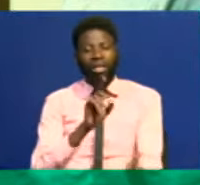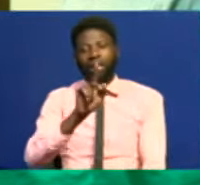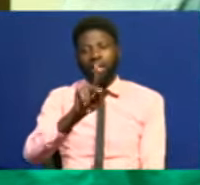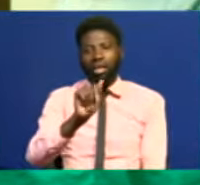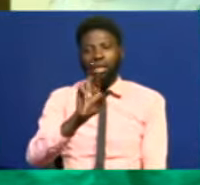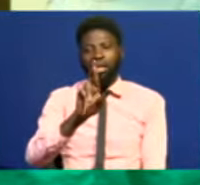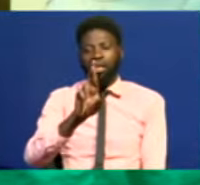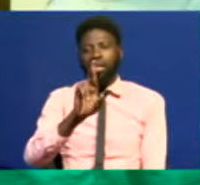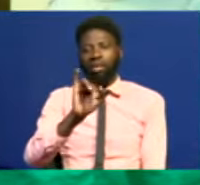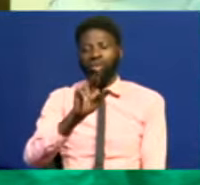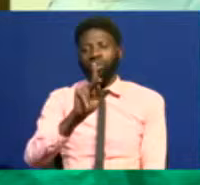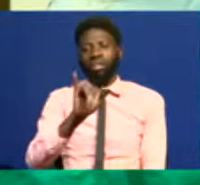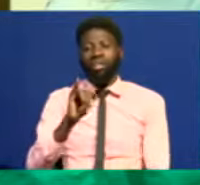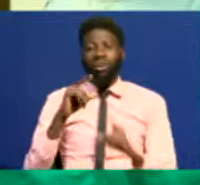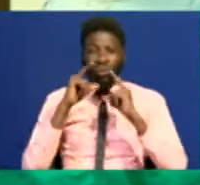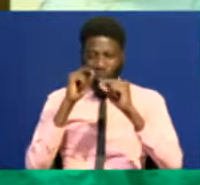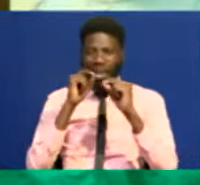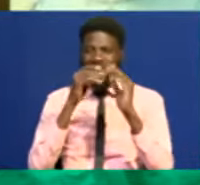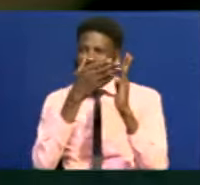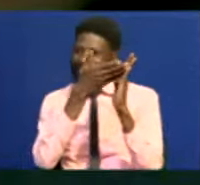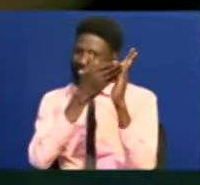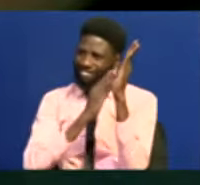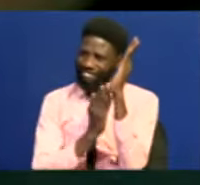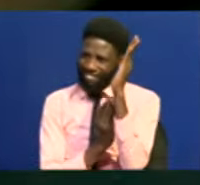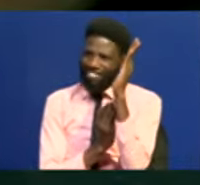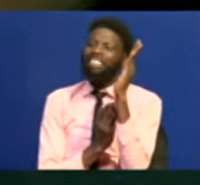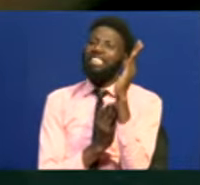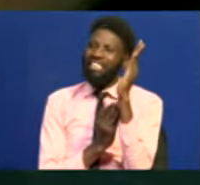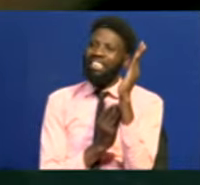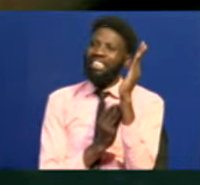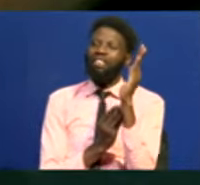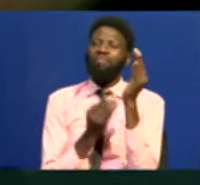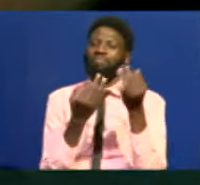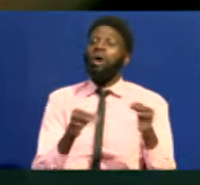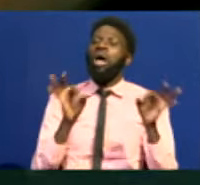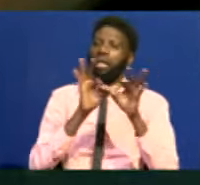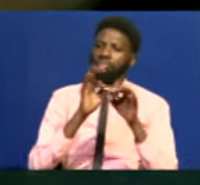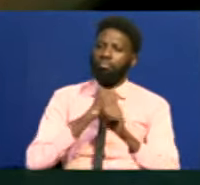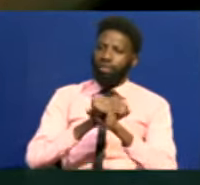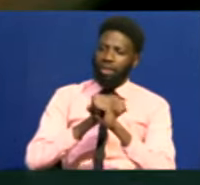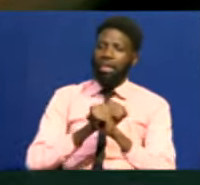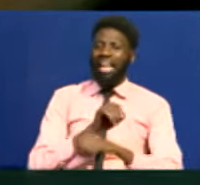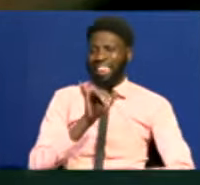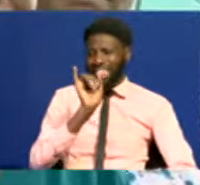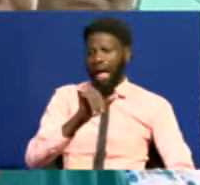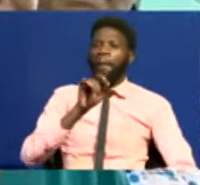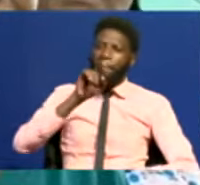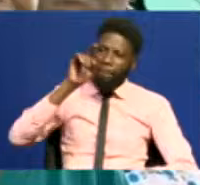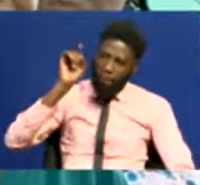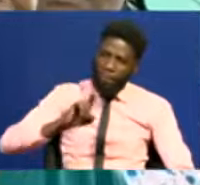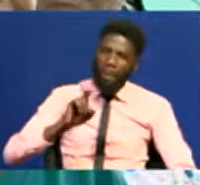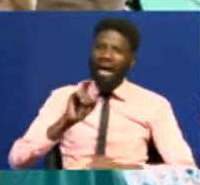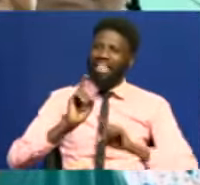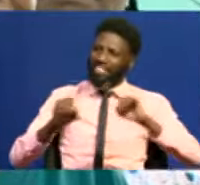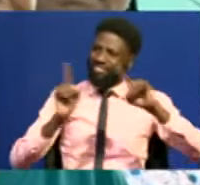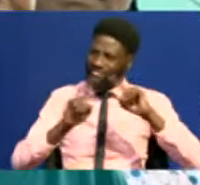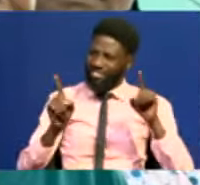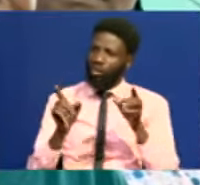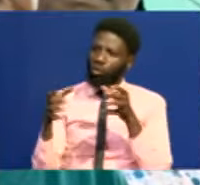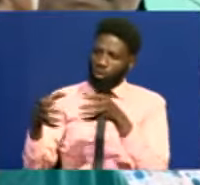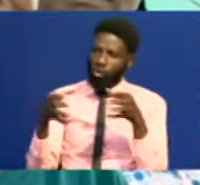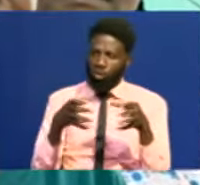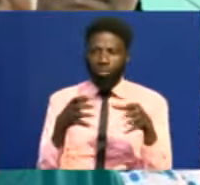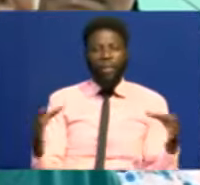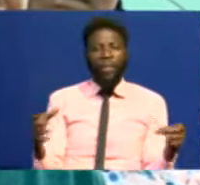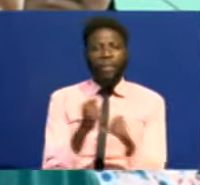in protecting the spinal cord, such a complex surgery requires a multidisciplinary approach. This is a complex surgery. In fact,